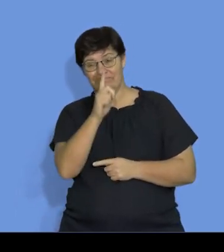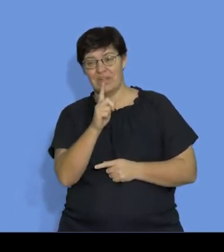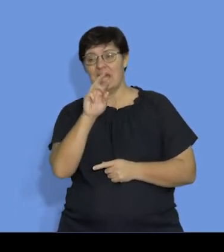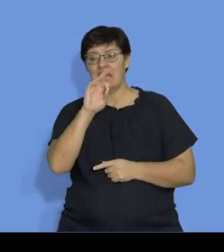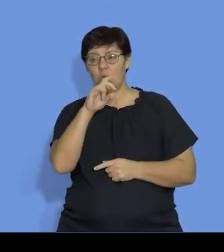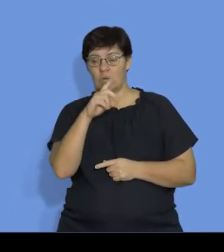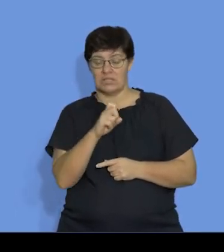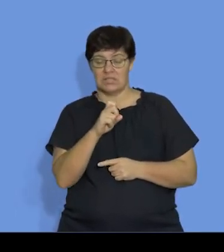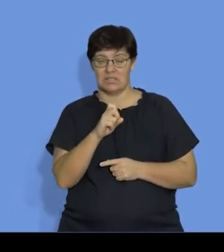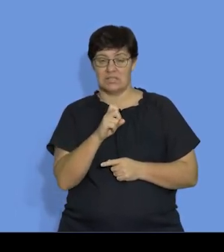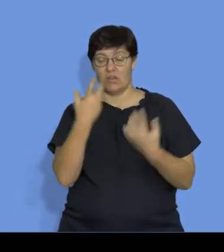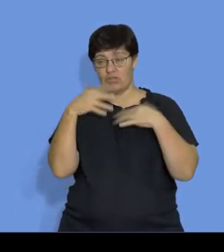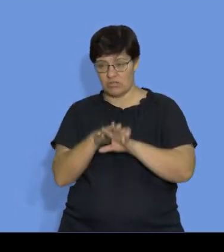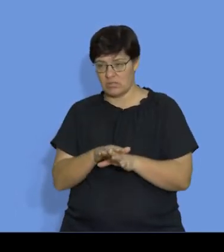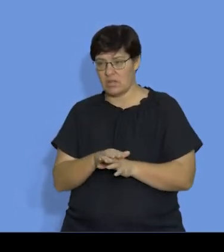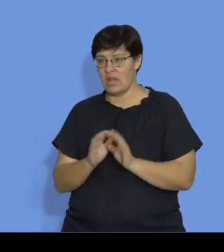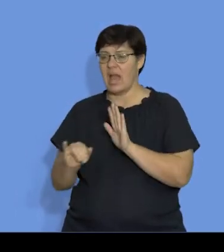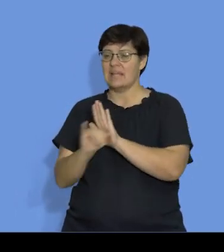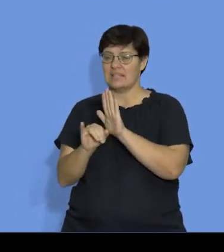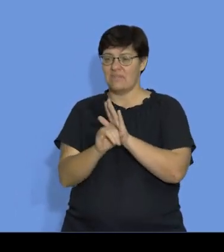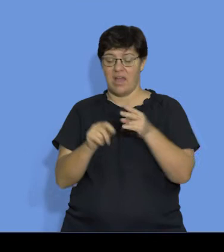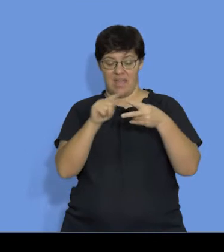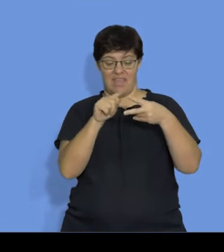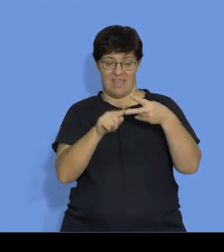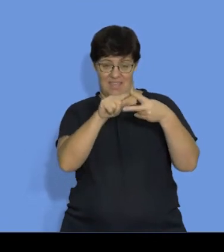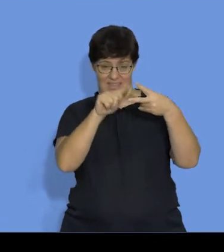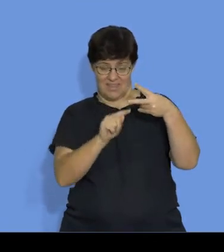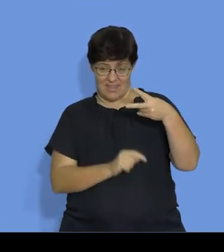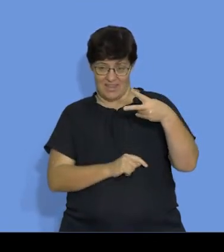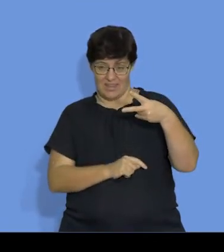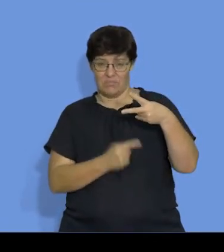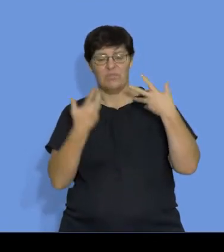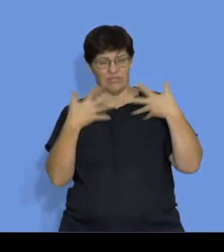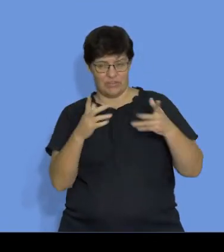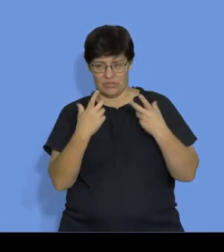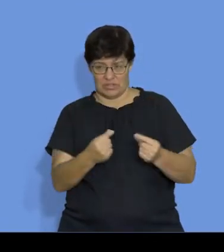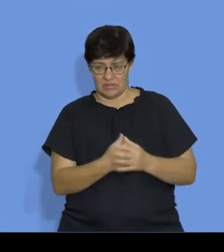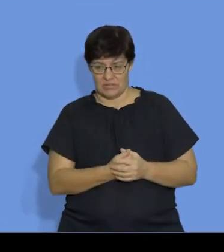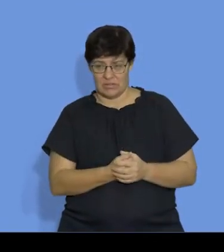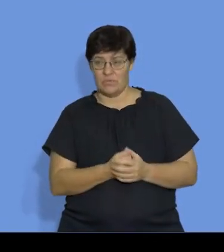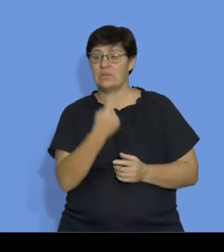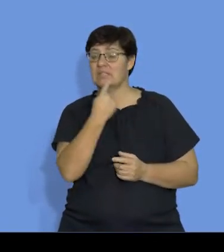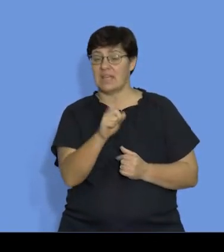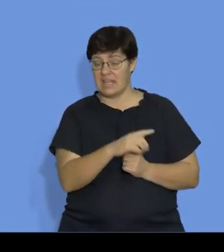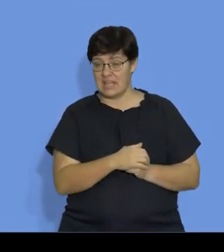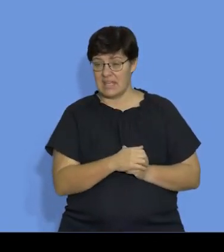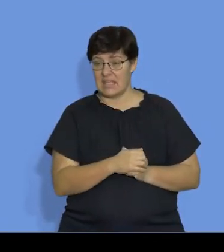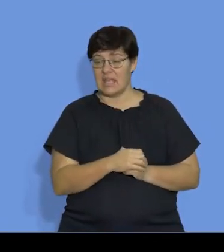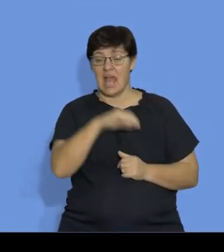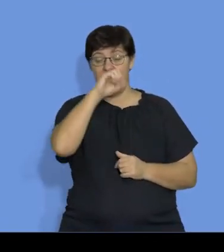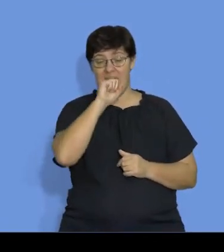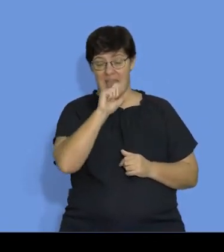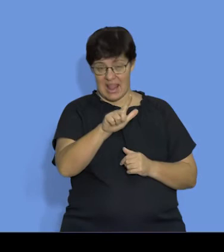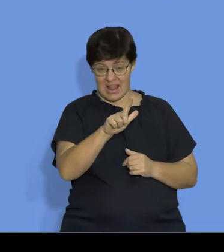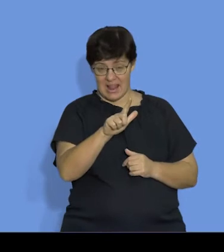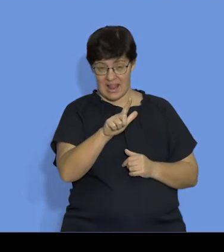identify the oxidizing agent and the reducing agent. So we have done that. We said the aluminium undergoes